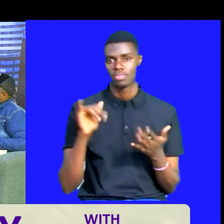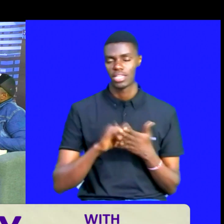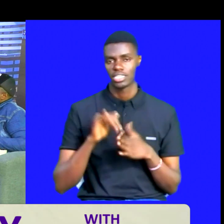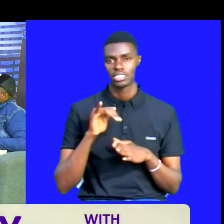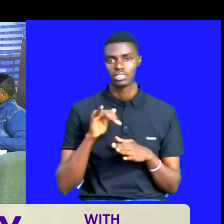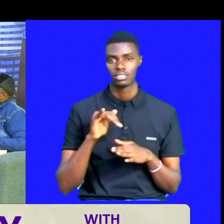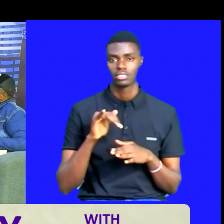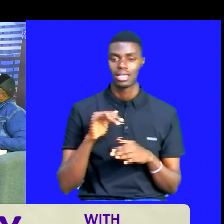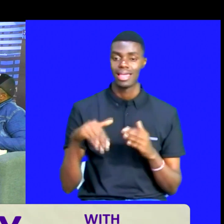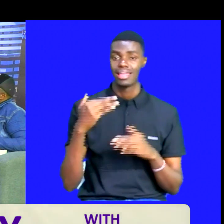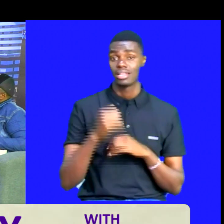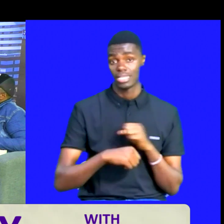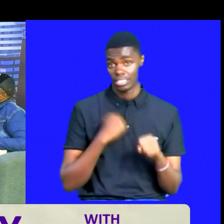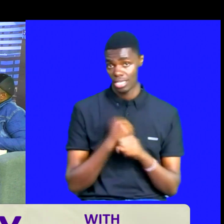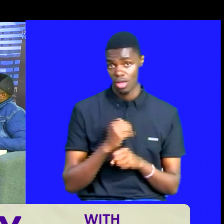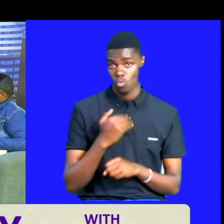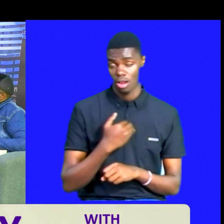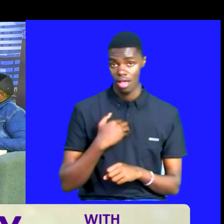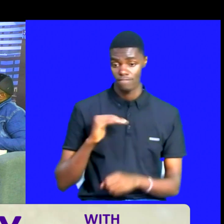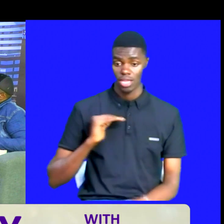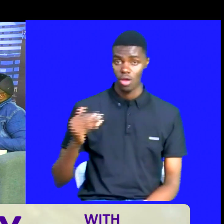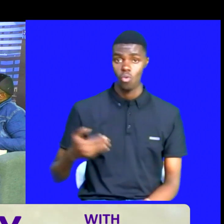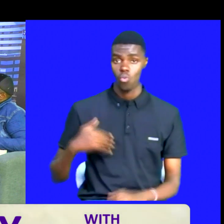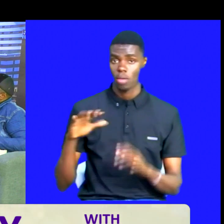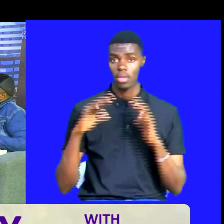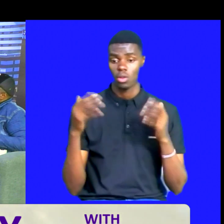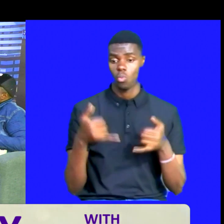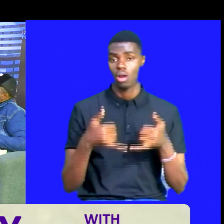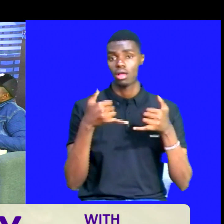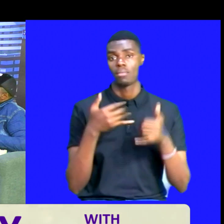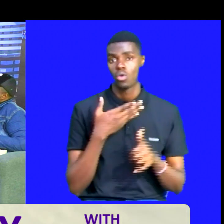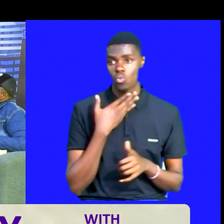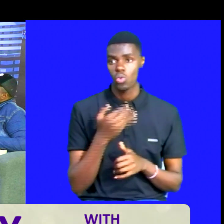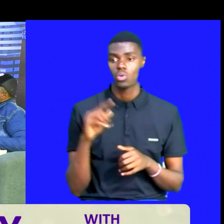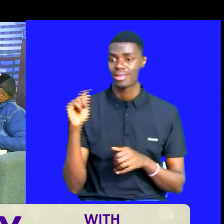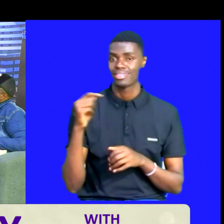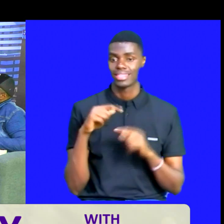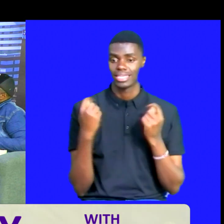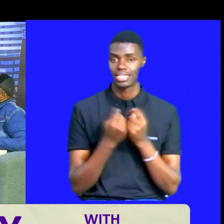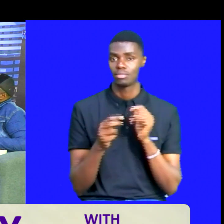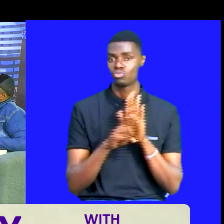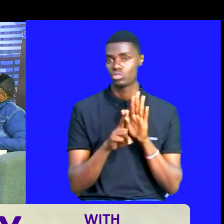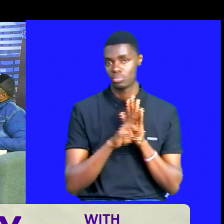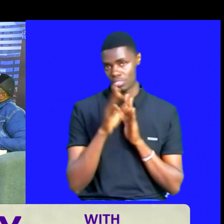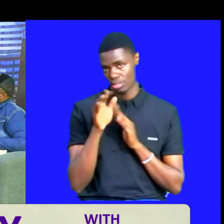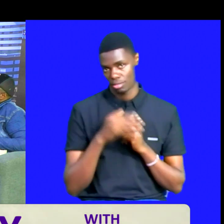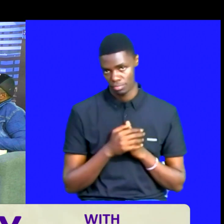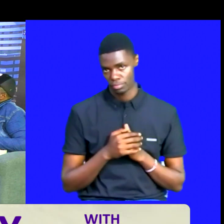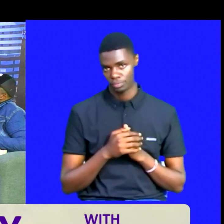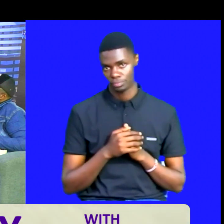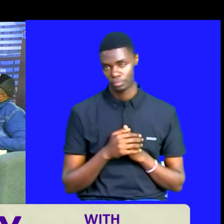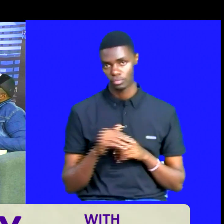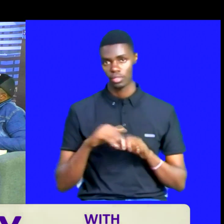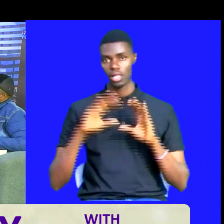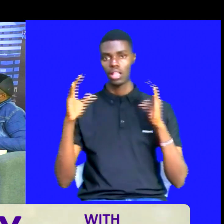because next year we will be having Women World Cup. Okay. Of which we want even the Kenya team to represent the Kenya in